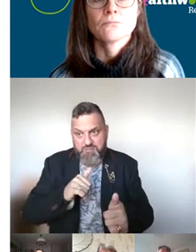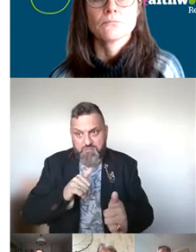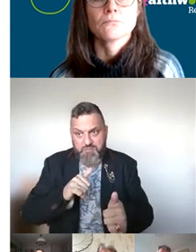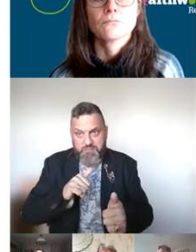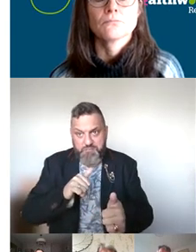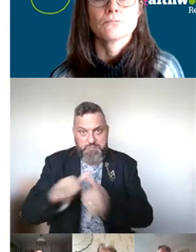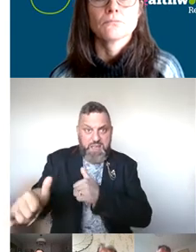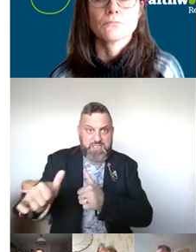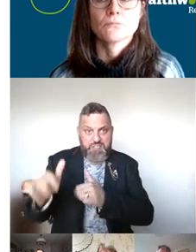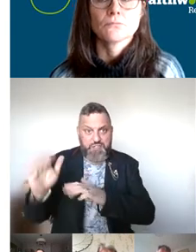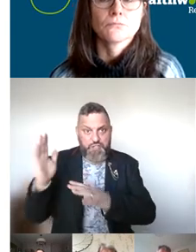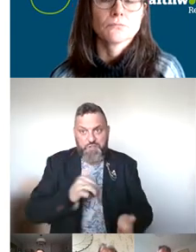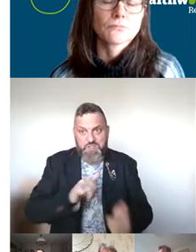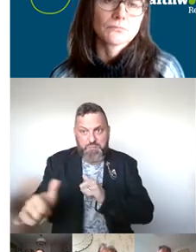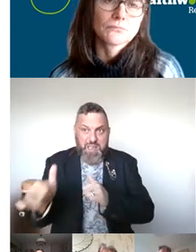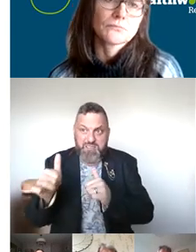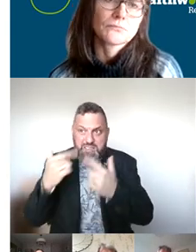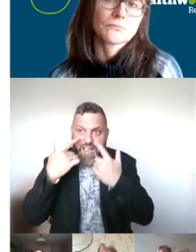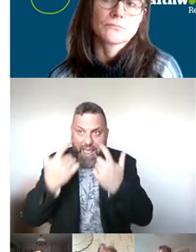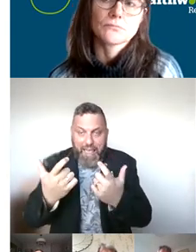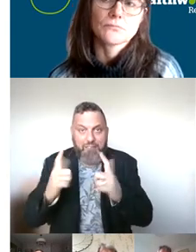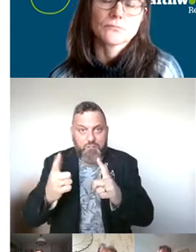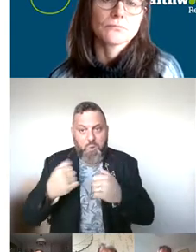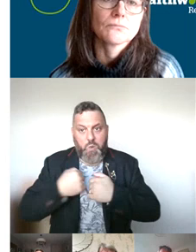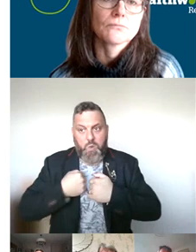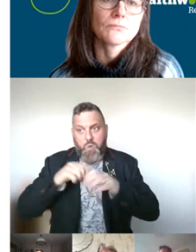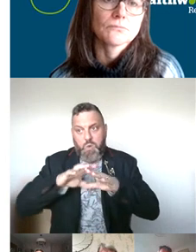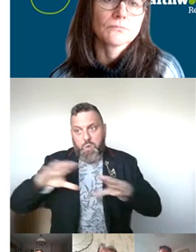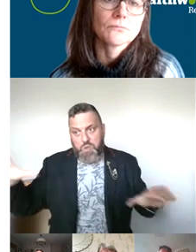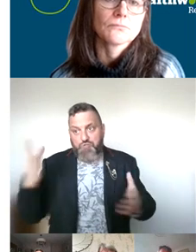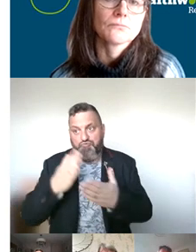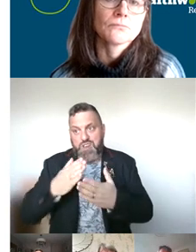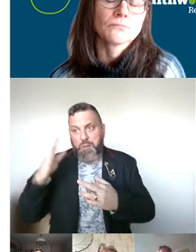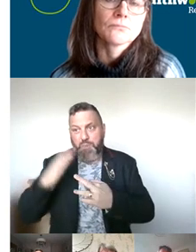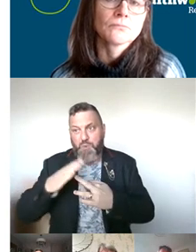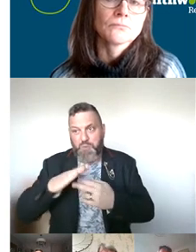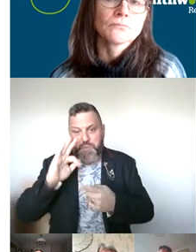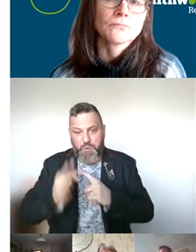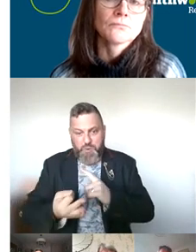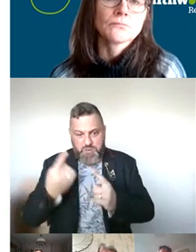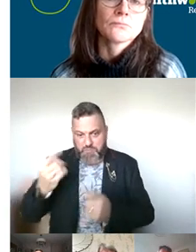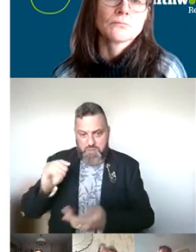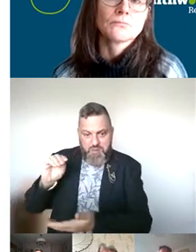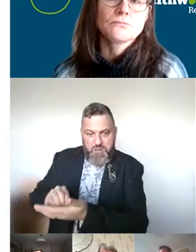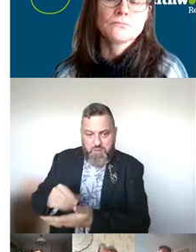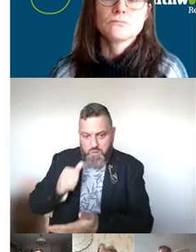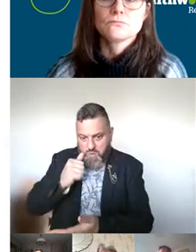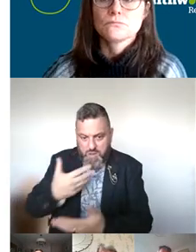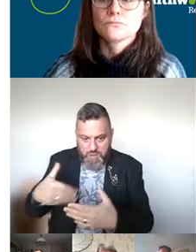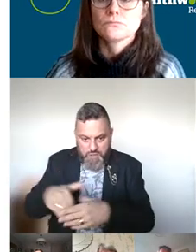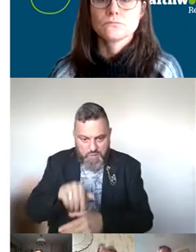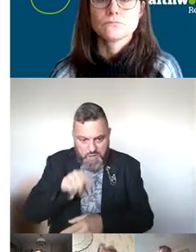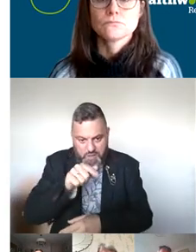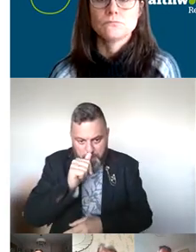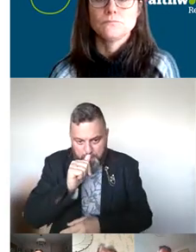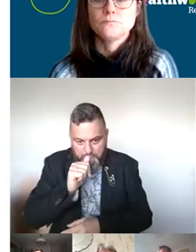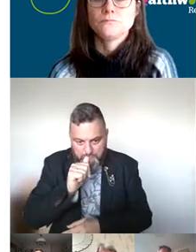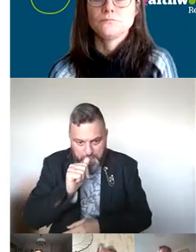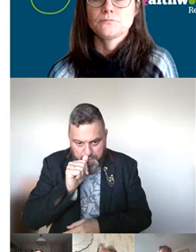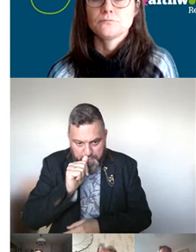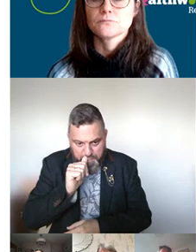populations? So Mark, that's a really important point to make, and I think it is something that we'll try and factor in. Thanks,